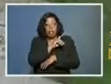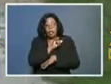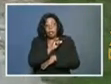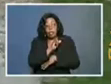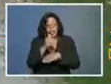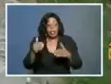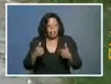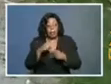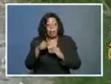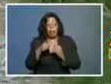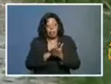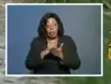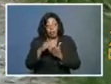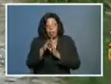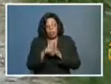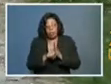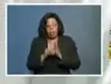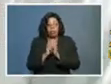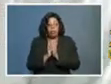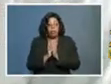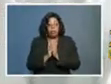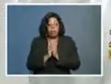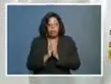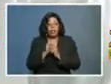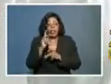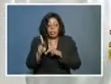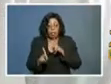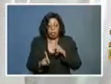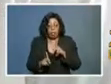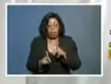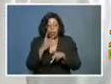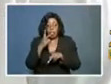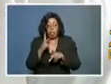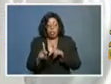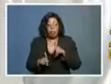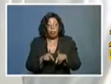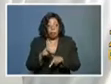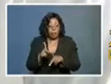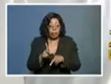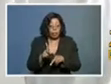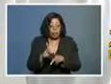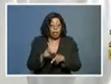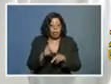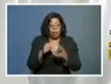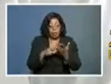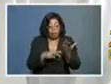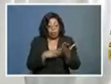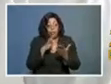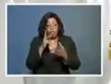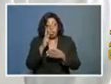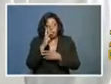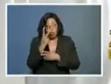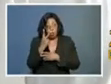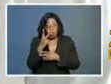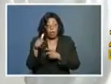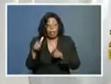development on the island. With the public would take place in the next few months, and the bridge is actually going to be a two-lane